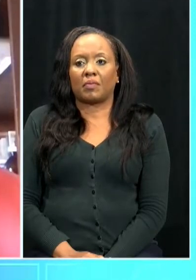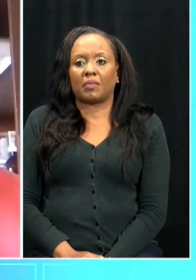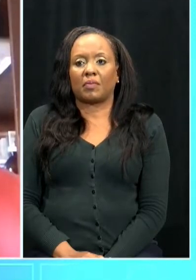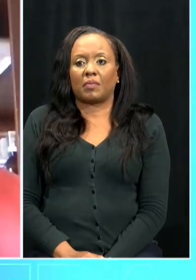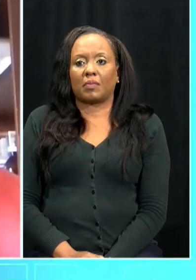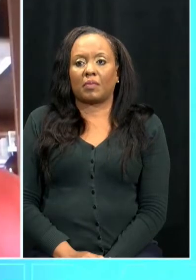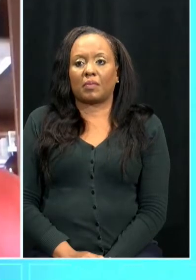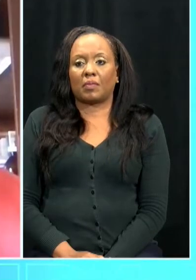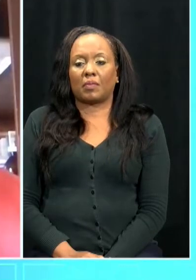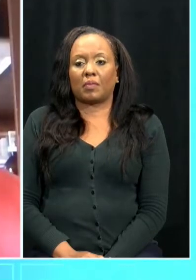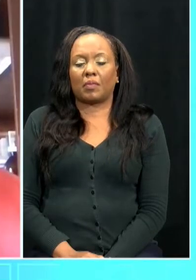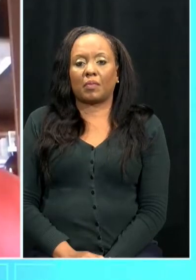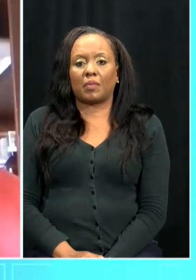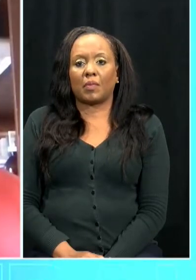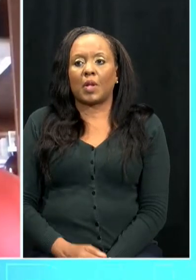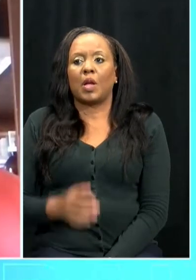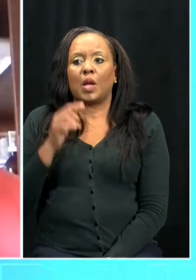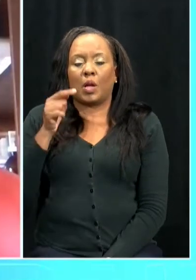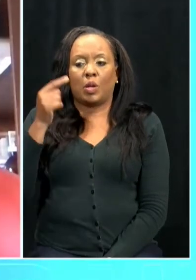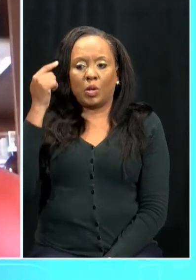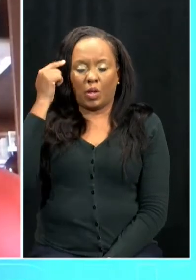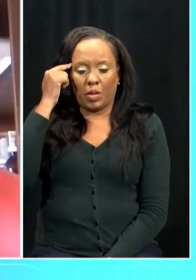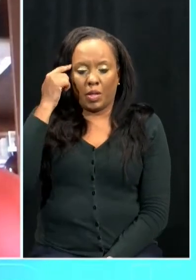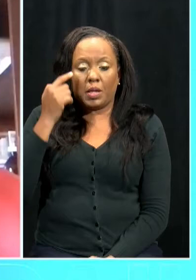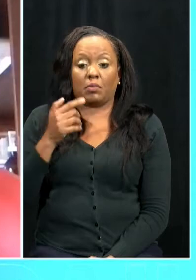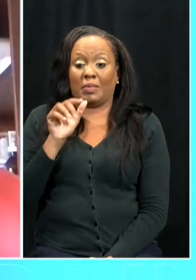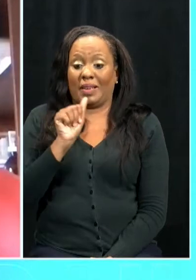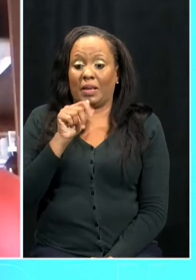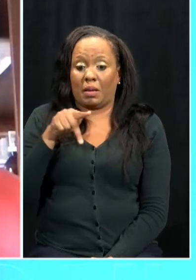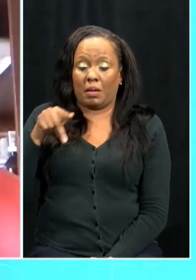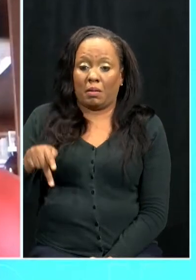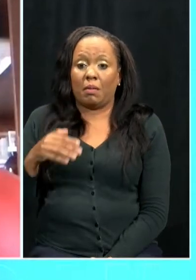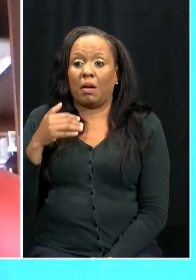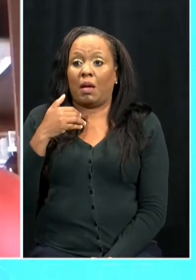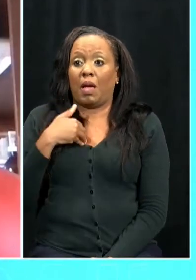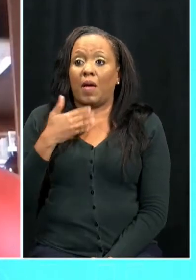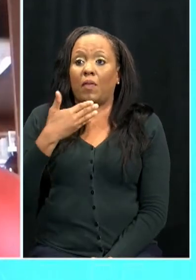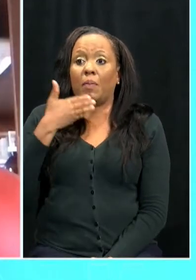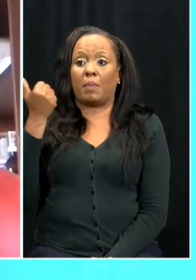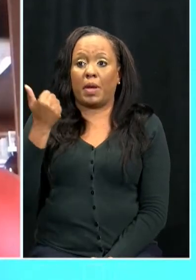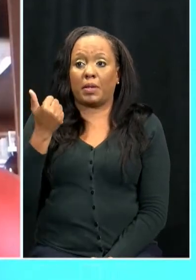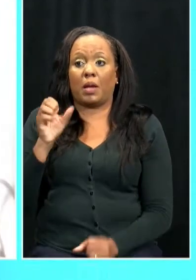chance together at the polls than they would have as two separate parties?